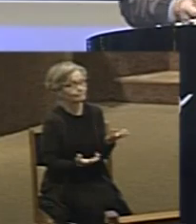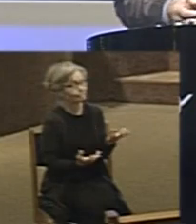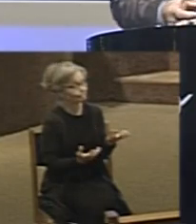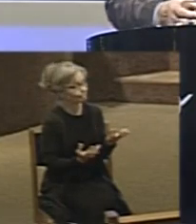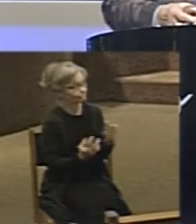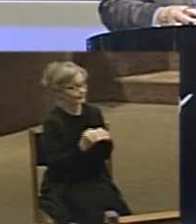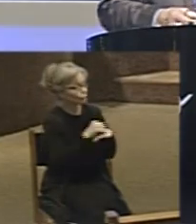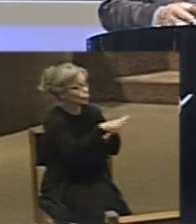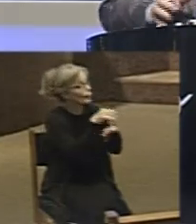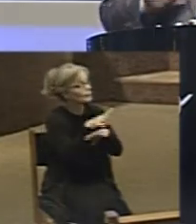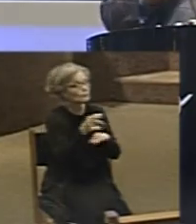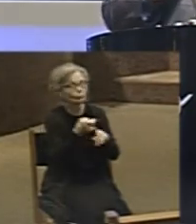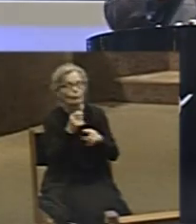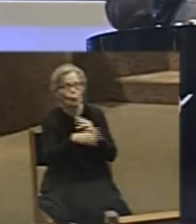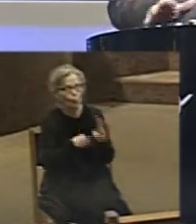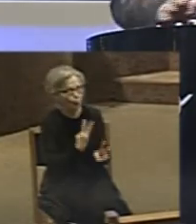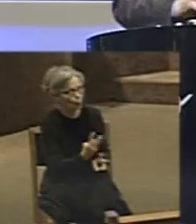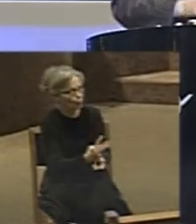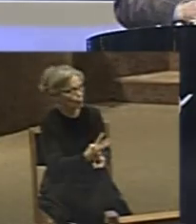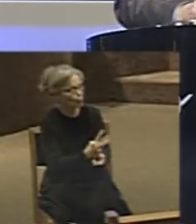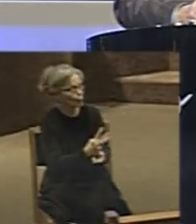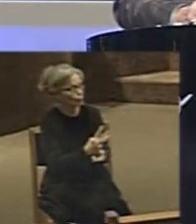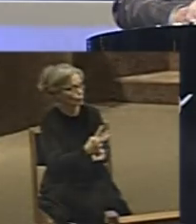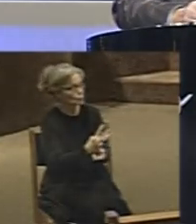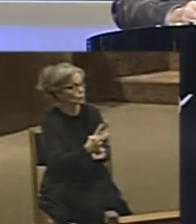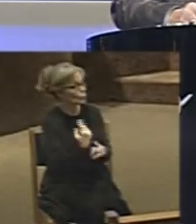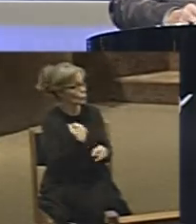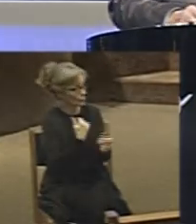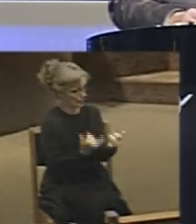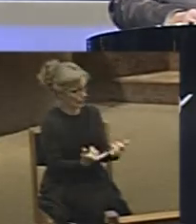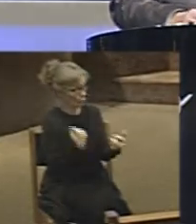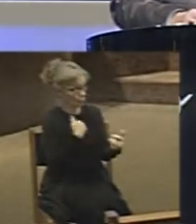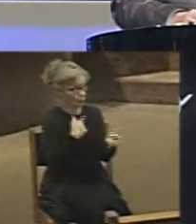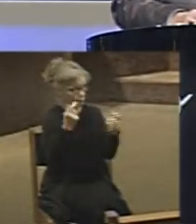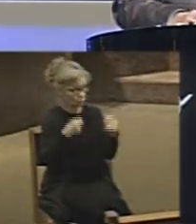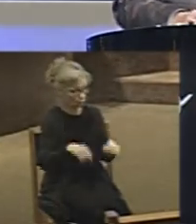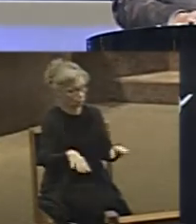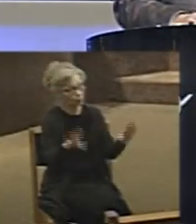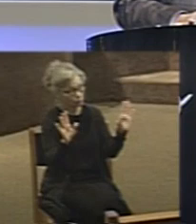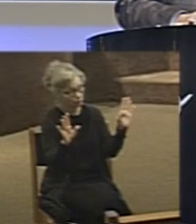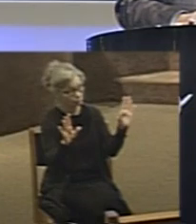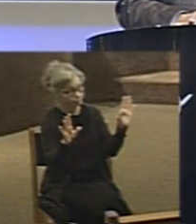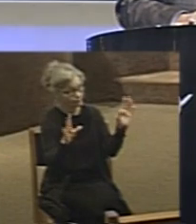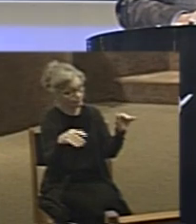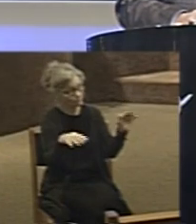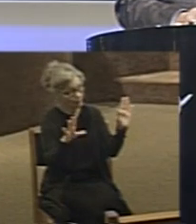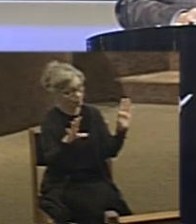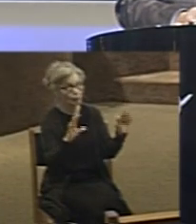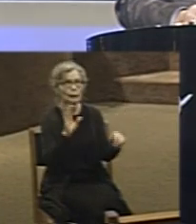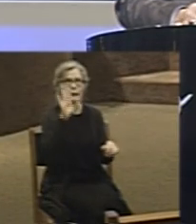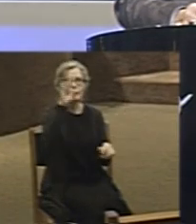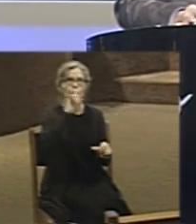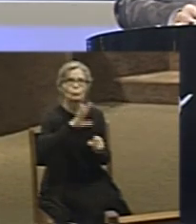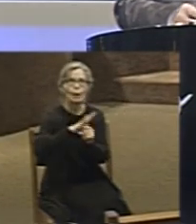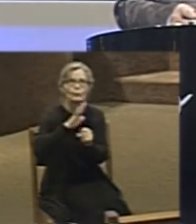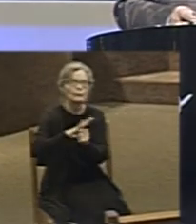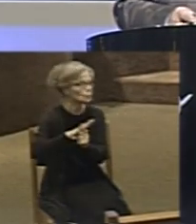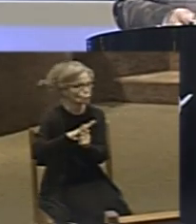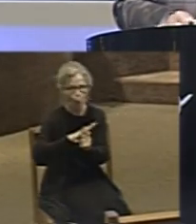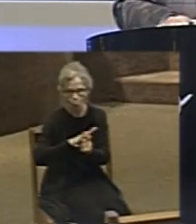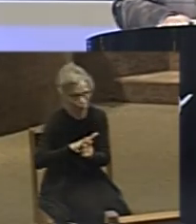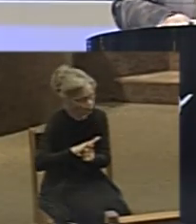world, so as to surrender or forfeit our promises or